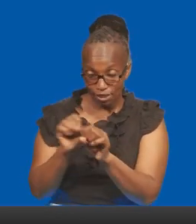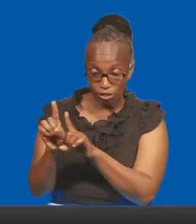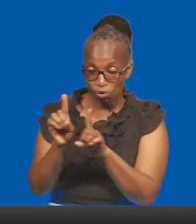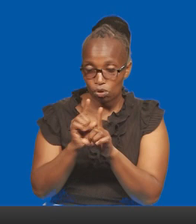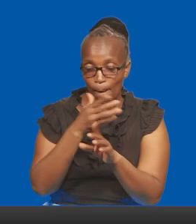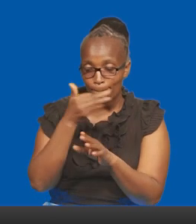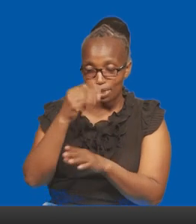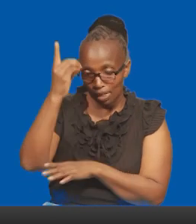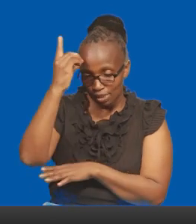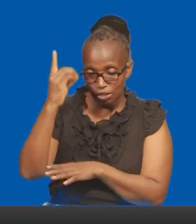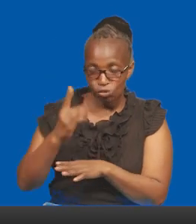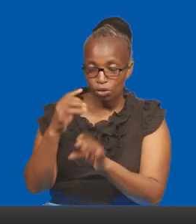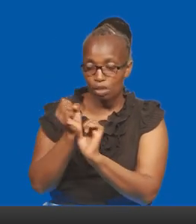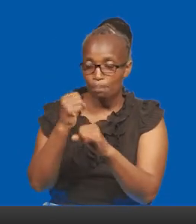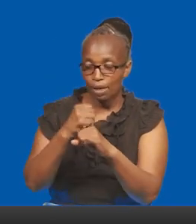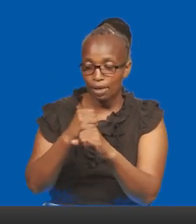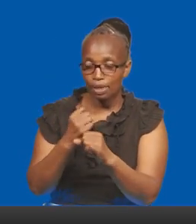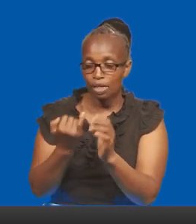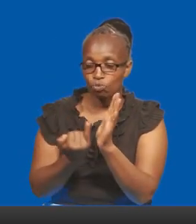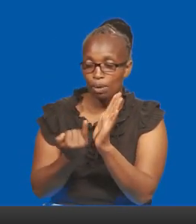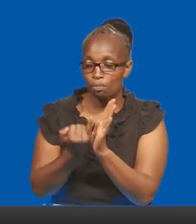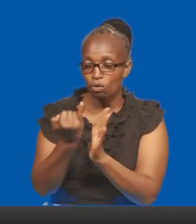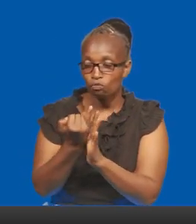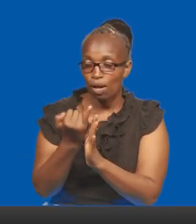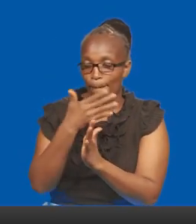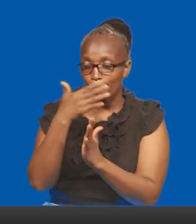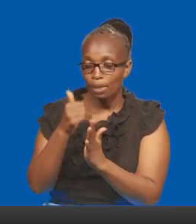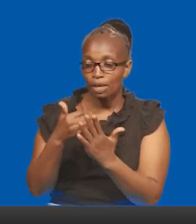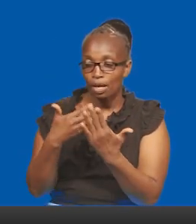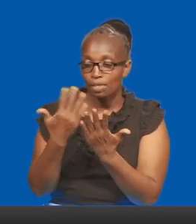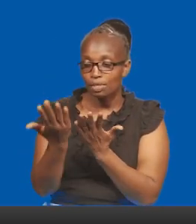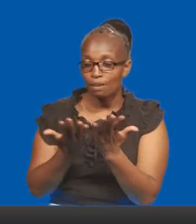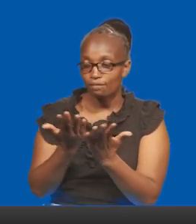enhanced efficiency, and better decision-making for improved service delivery.